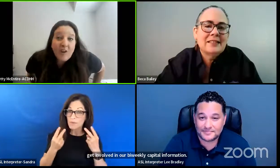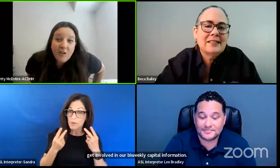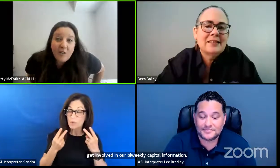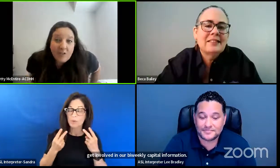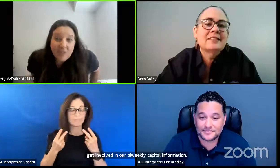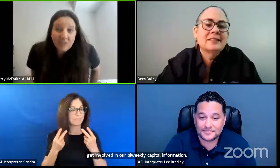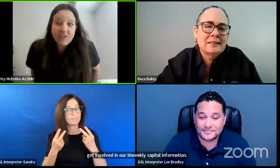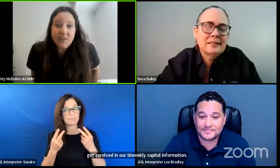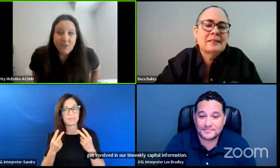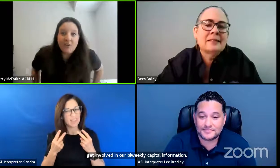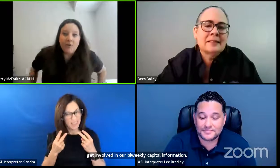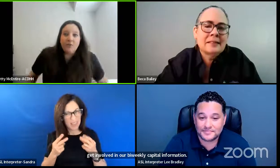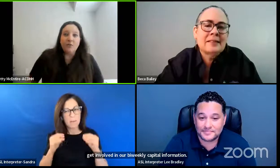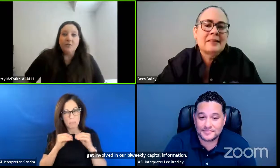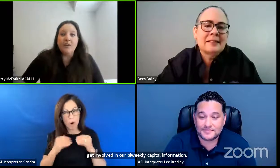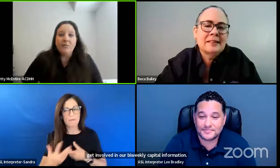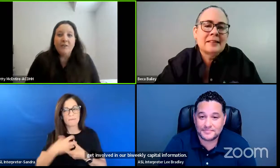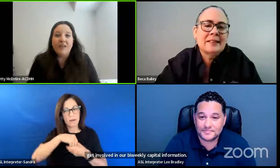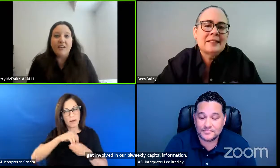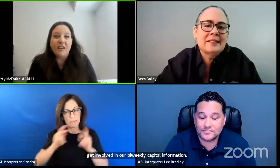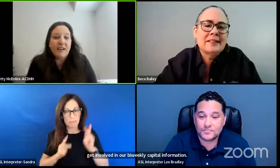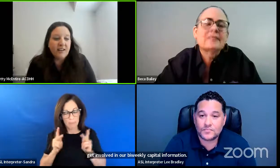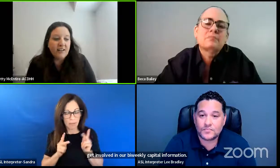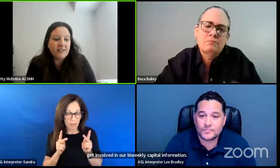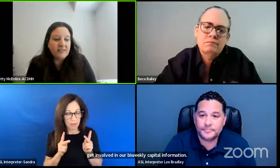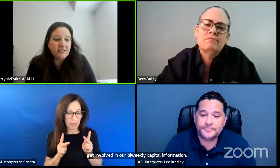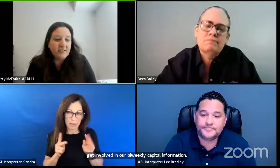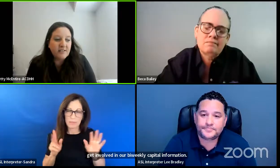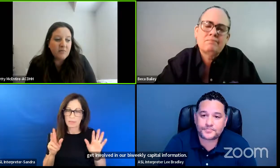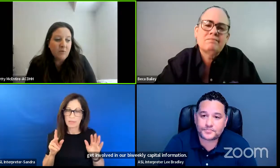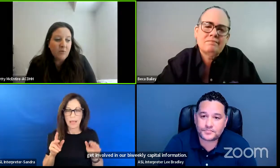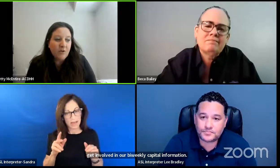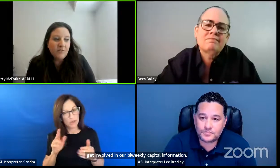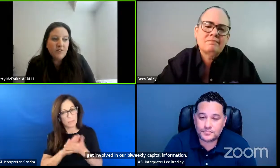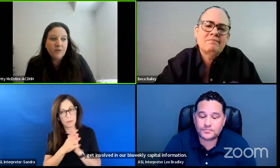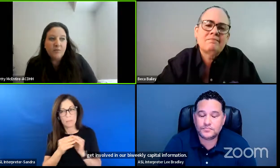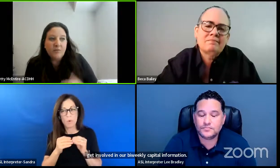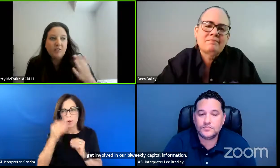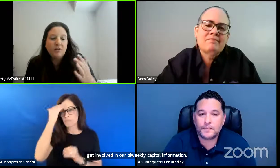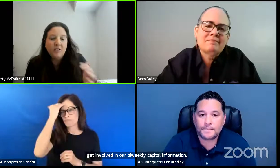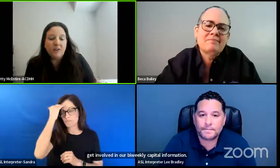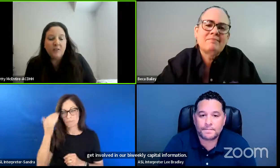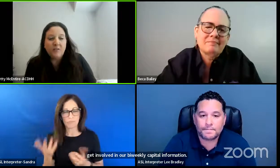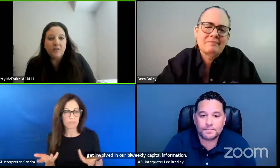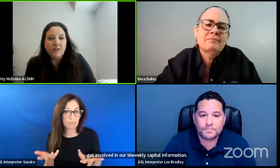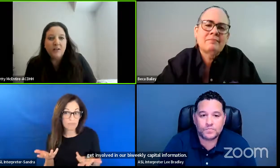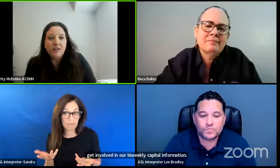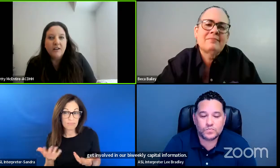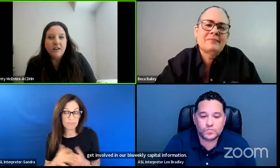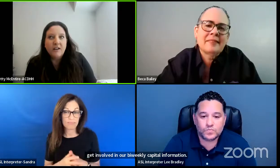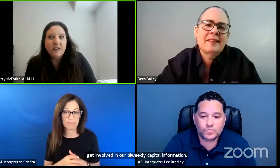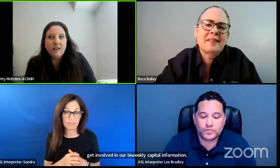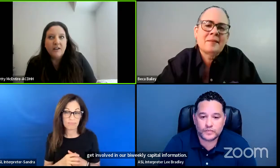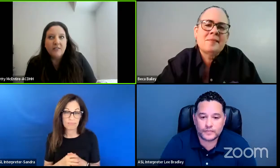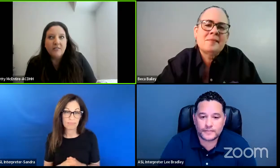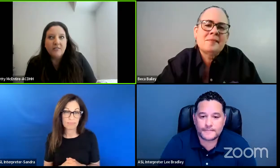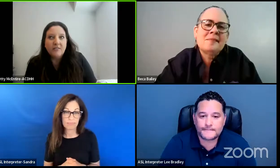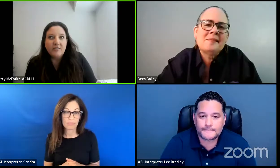more involved, you know, you can be, and the more of a,